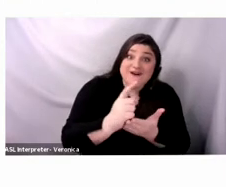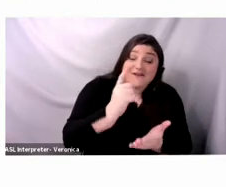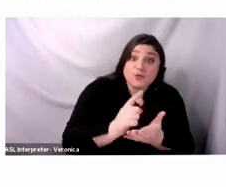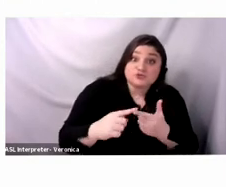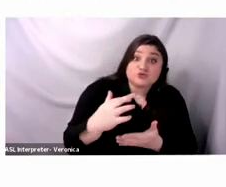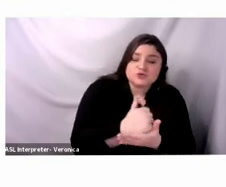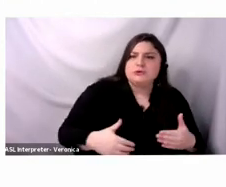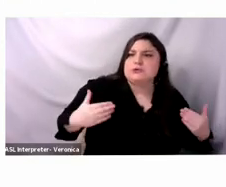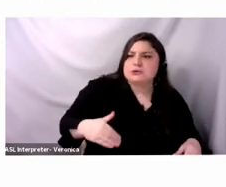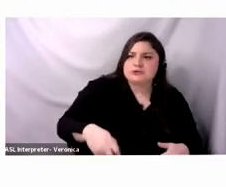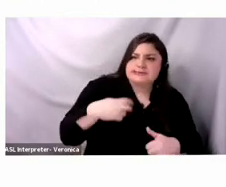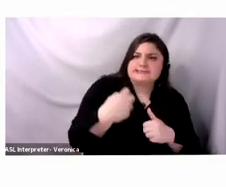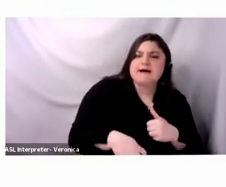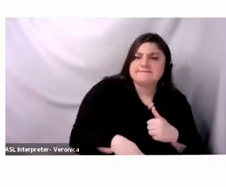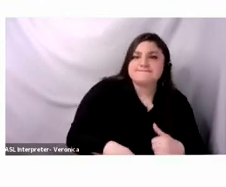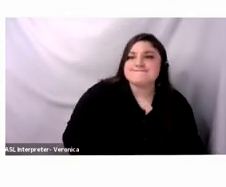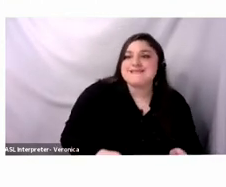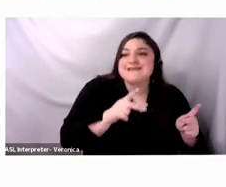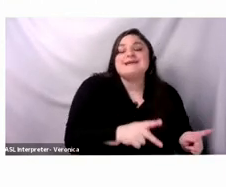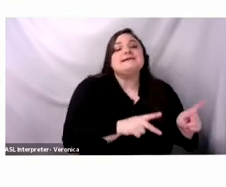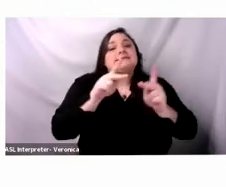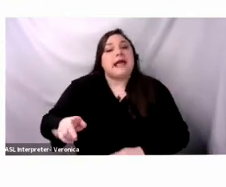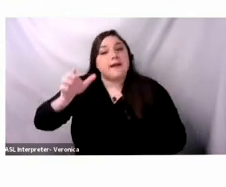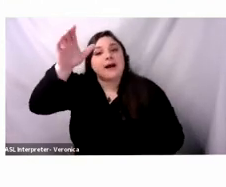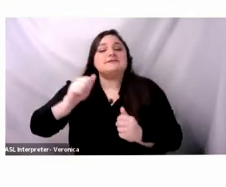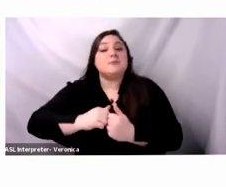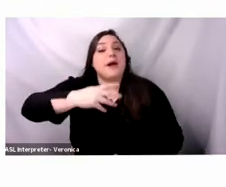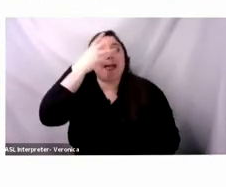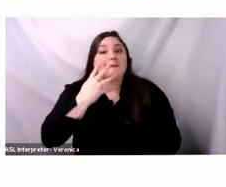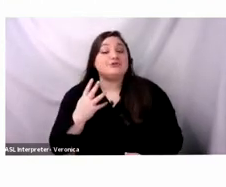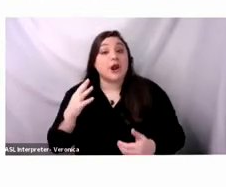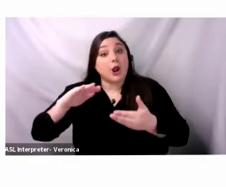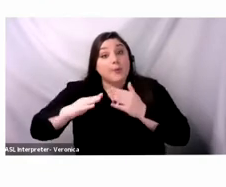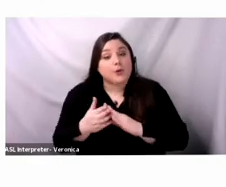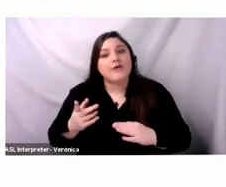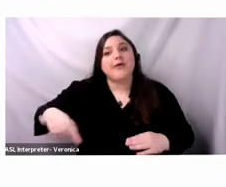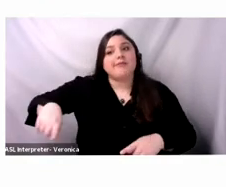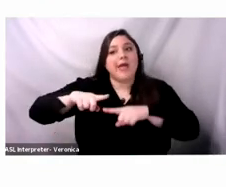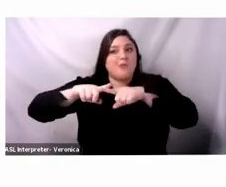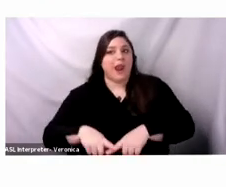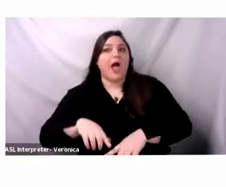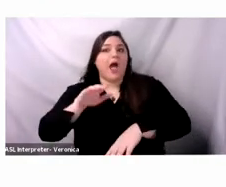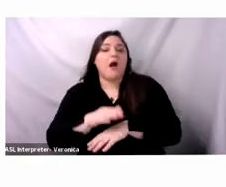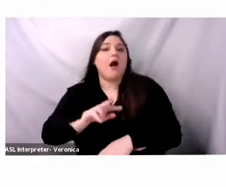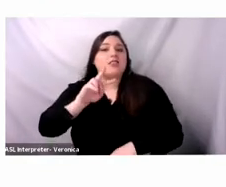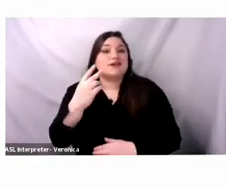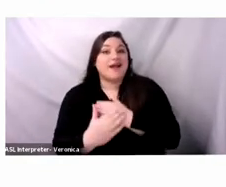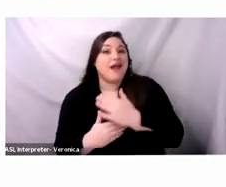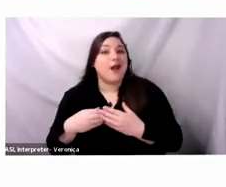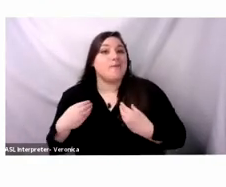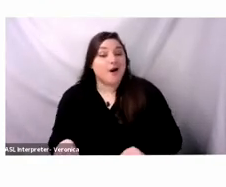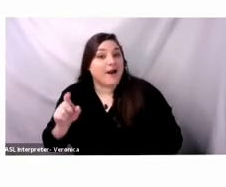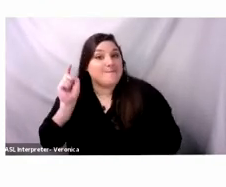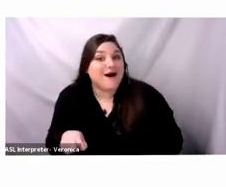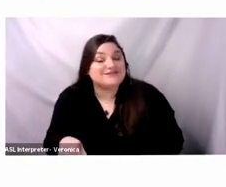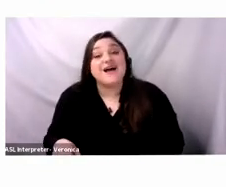jobs. The same was true for most immigrant communities who relied on resale markets, not only as a way to participate in consumerism, but also